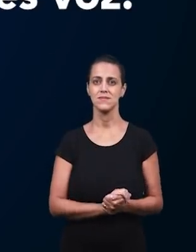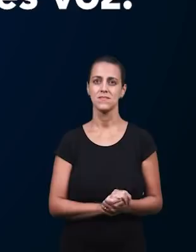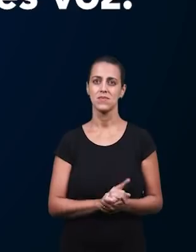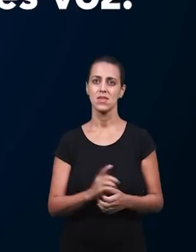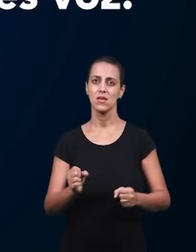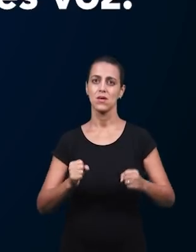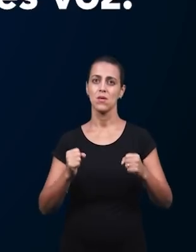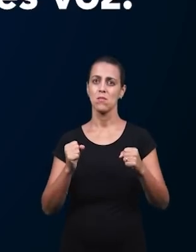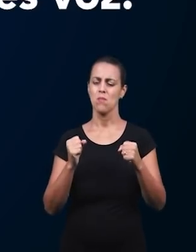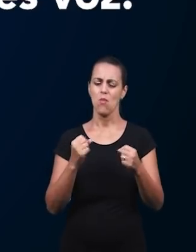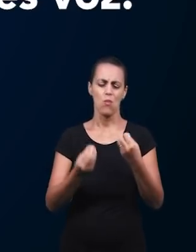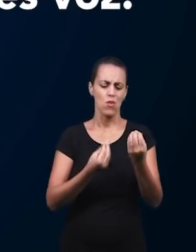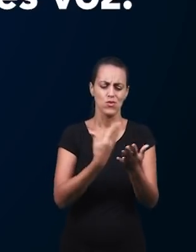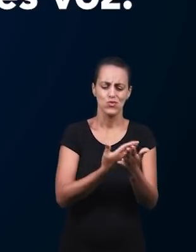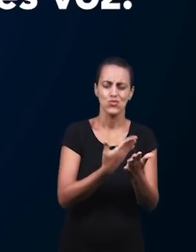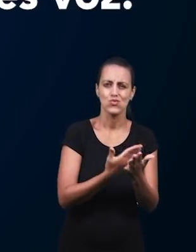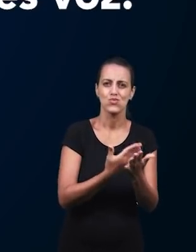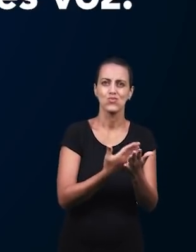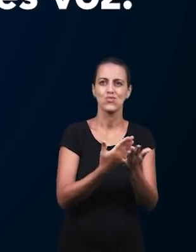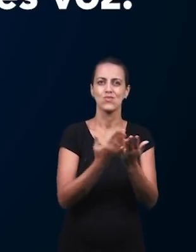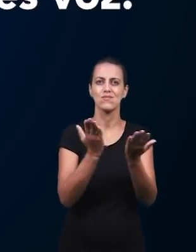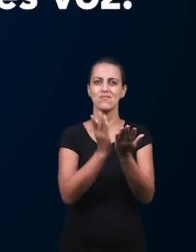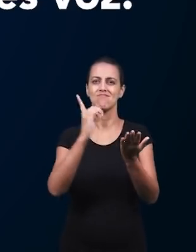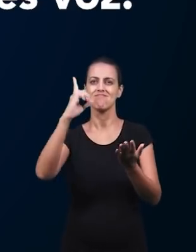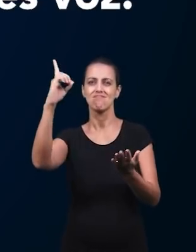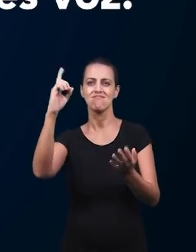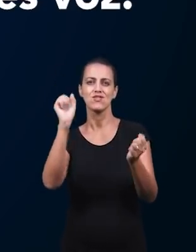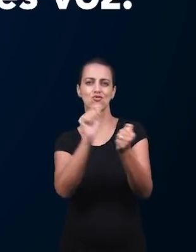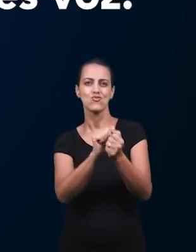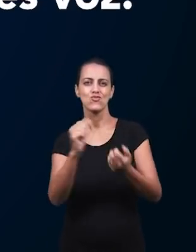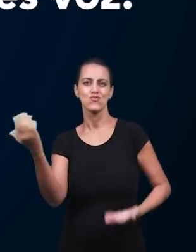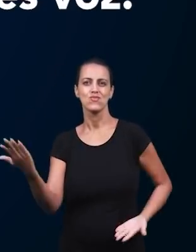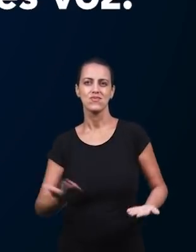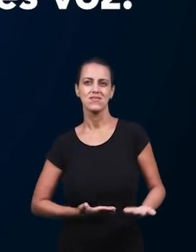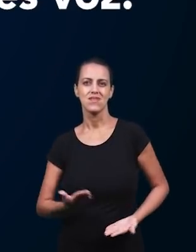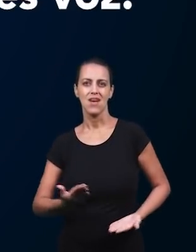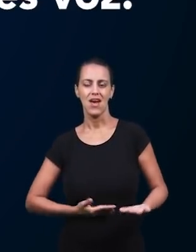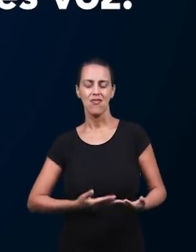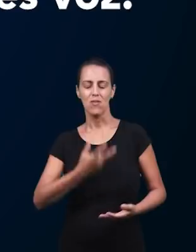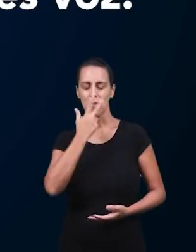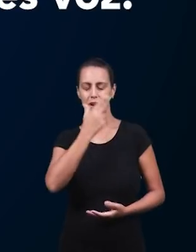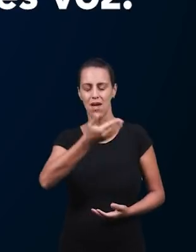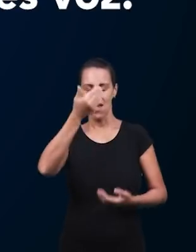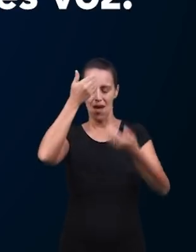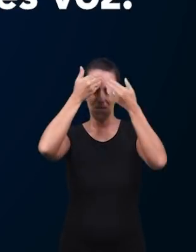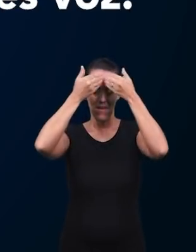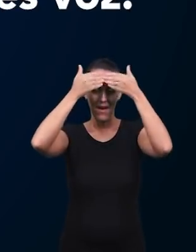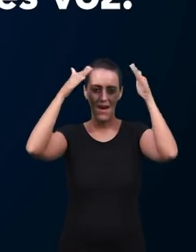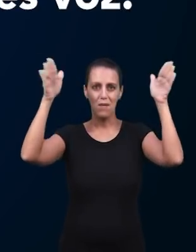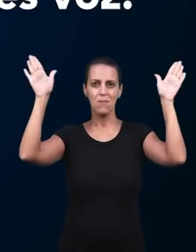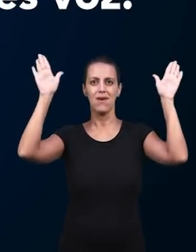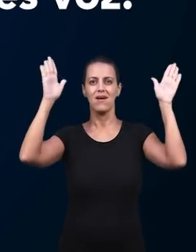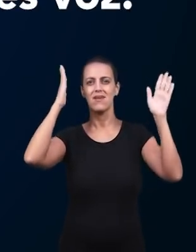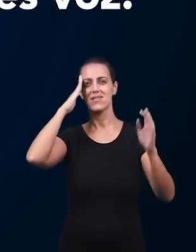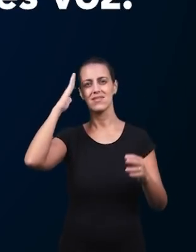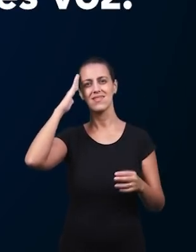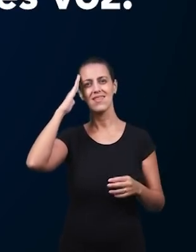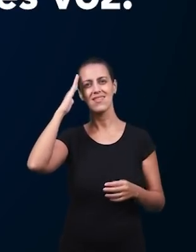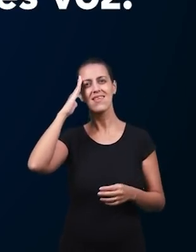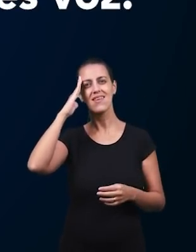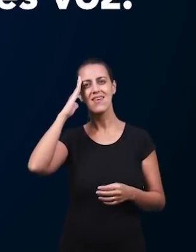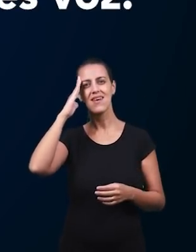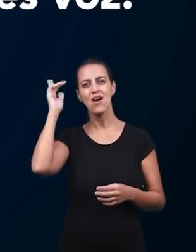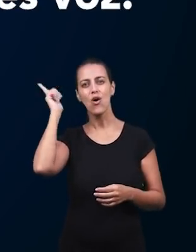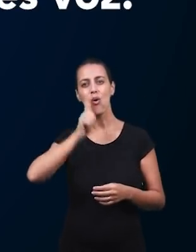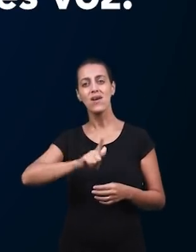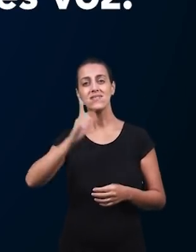Bible study with my brothers and sisters of Christ has opened our eyes and ears to Scripture